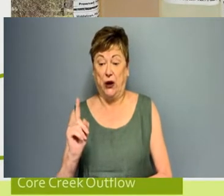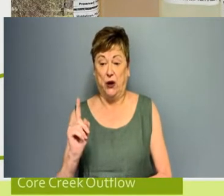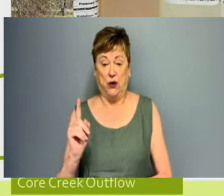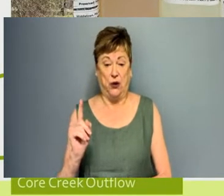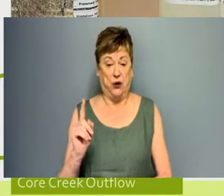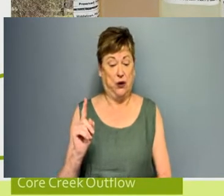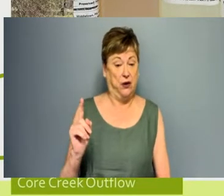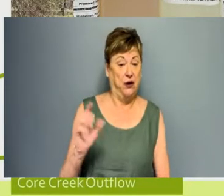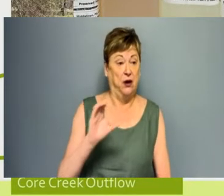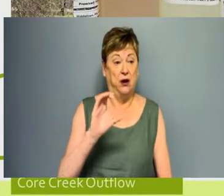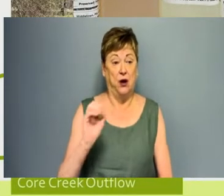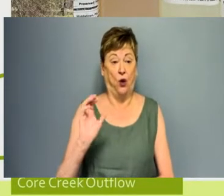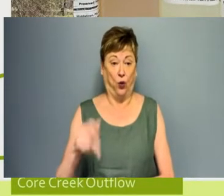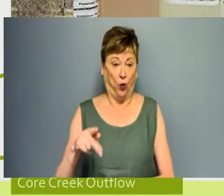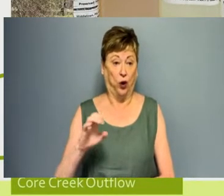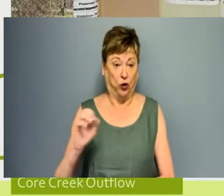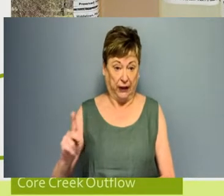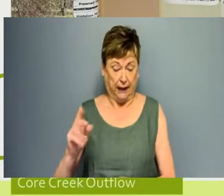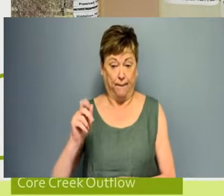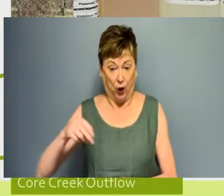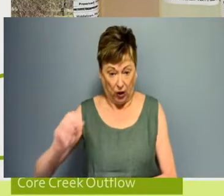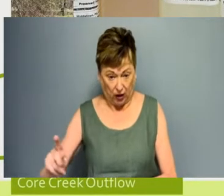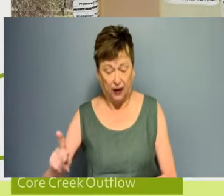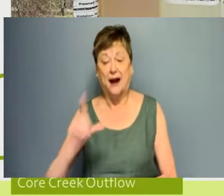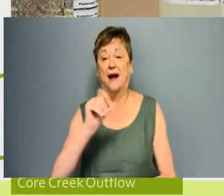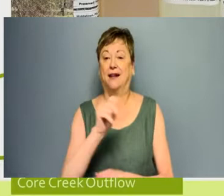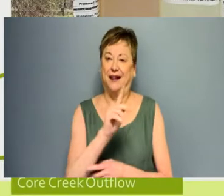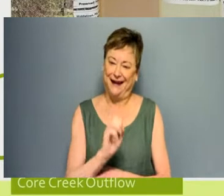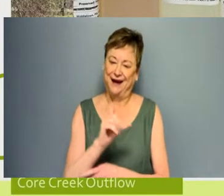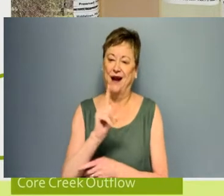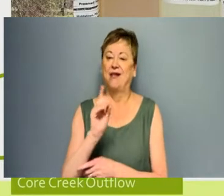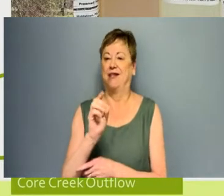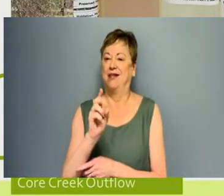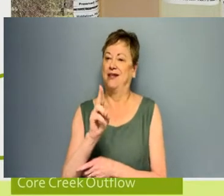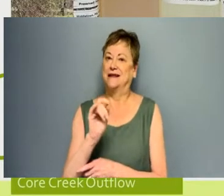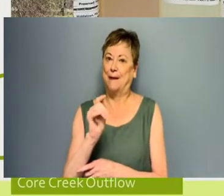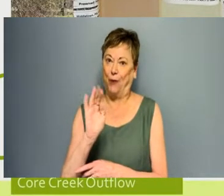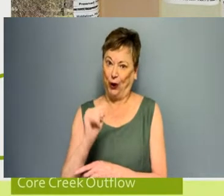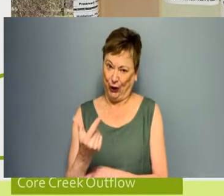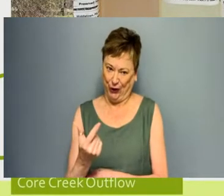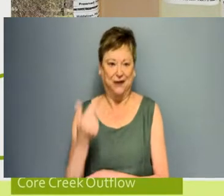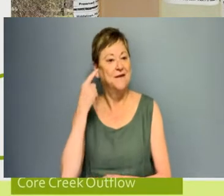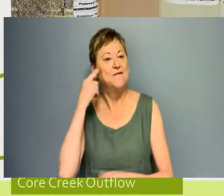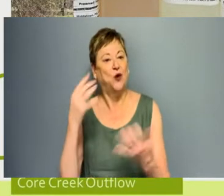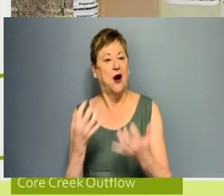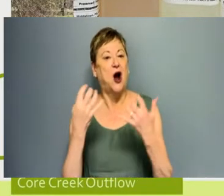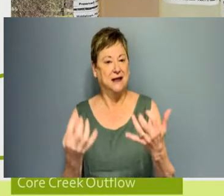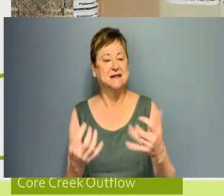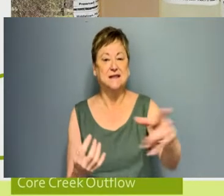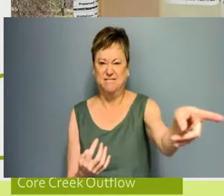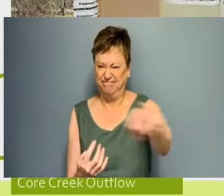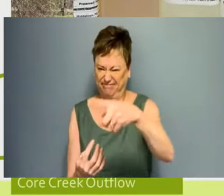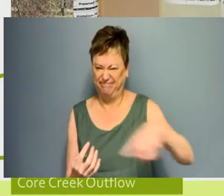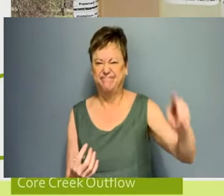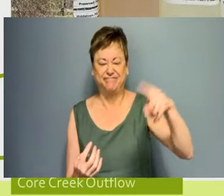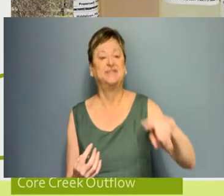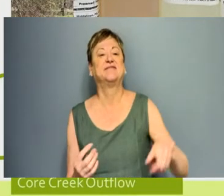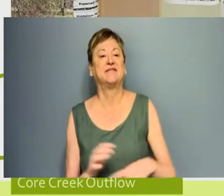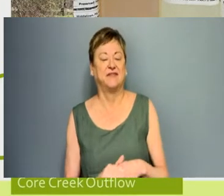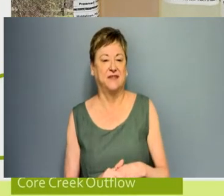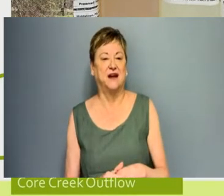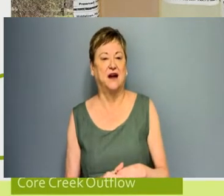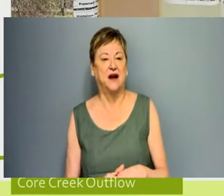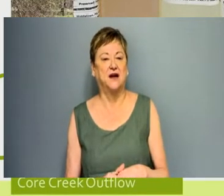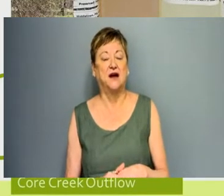where Core Creek Park is and Lake Luxembourg, but just for the audience's sake, this is an overview, an aerial